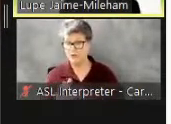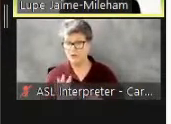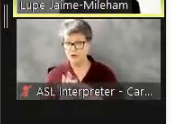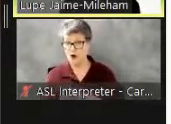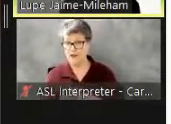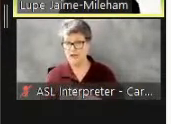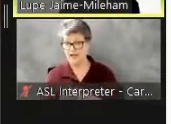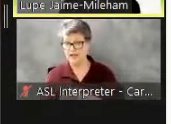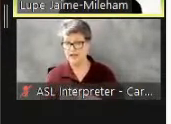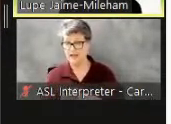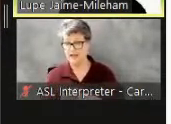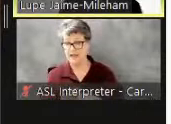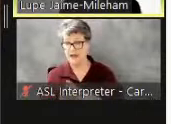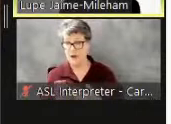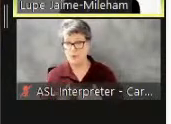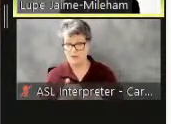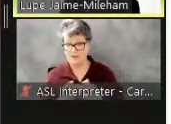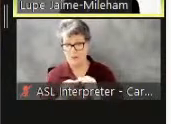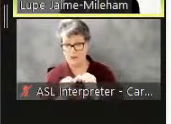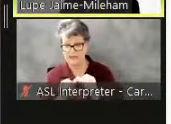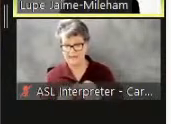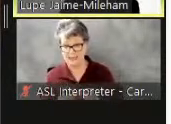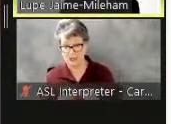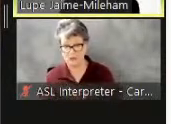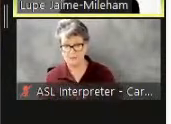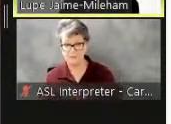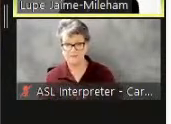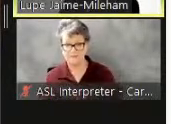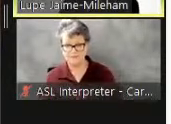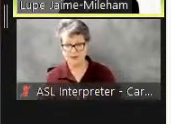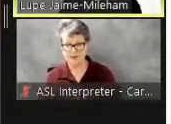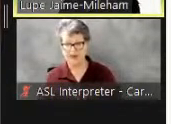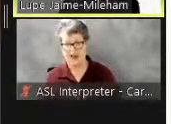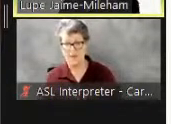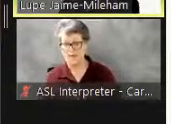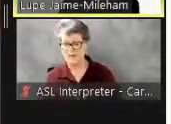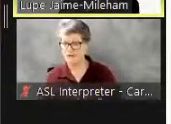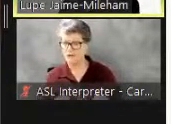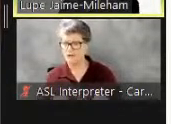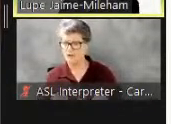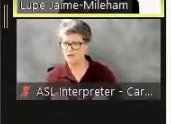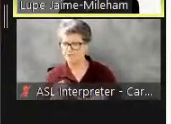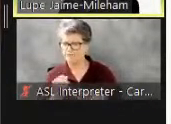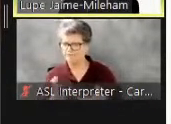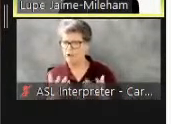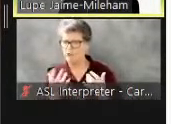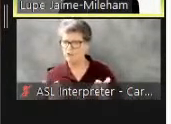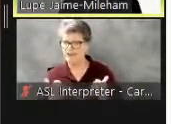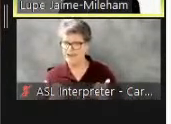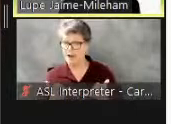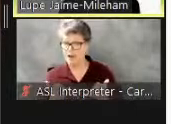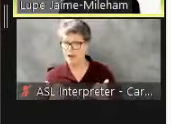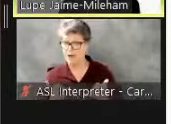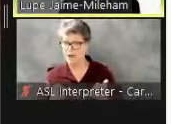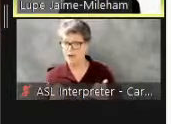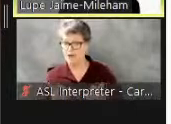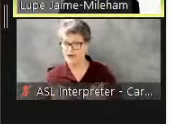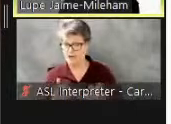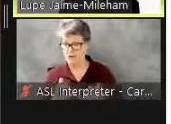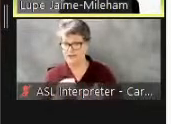whether that will continue. So I do want to acknowledge that right now that is something that, as you noticed with